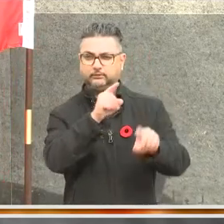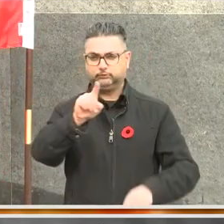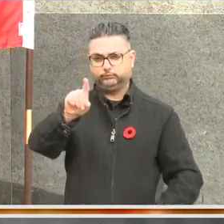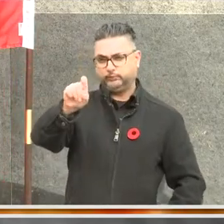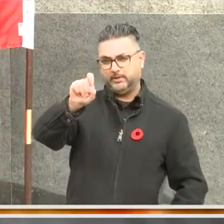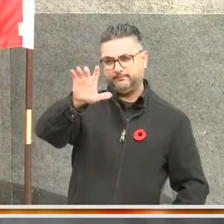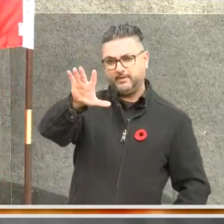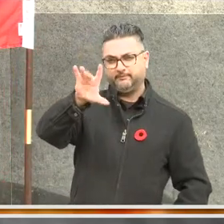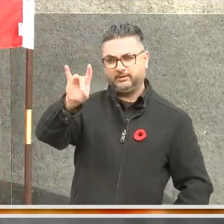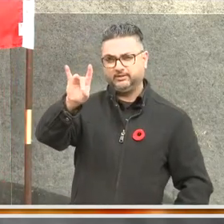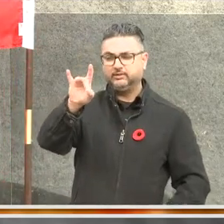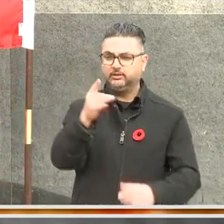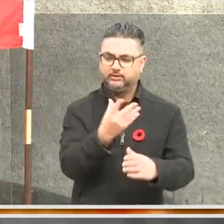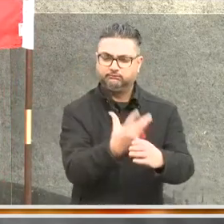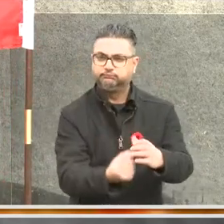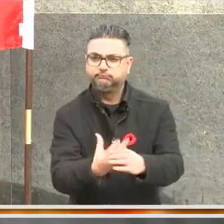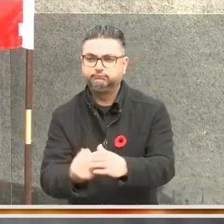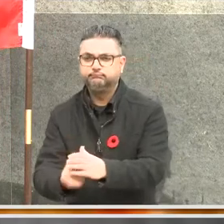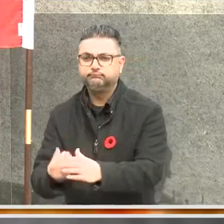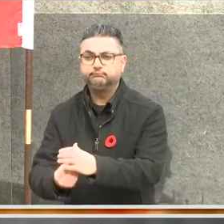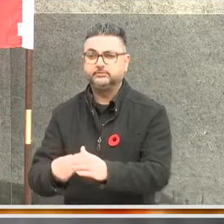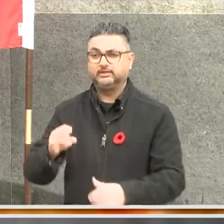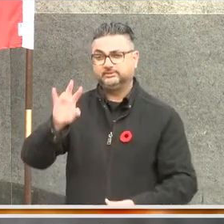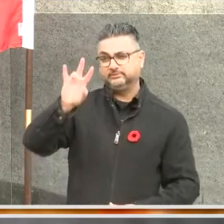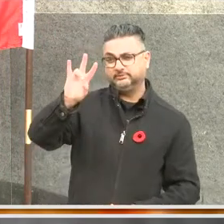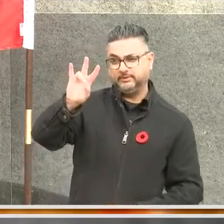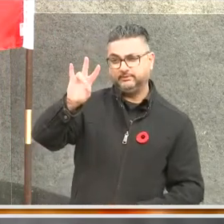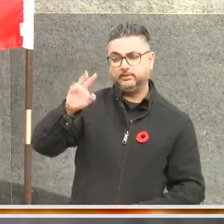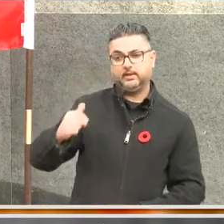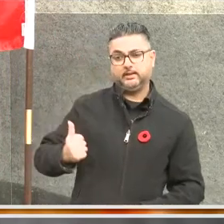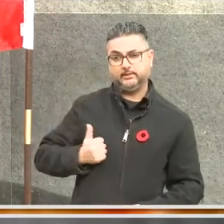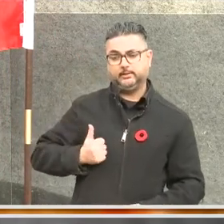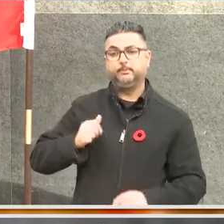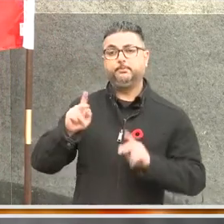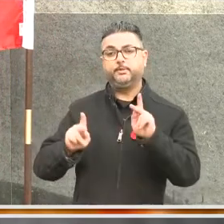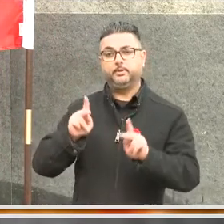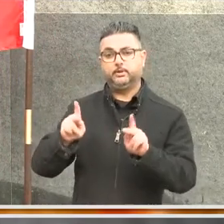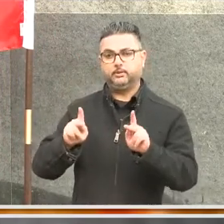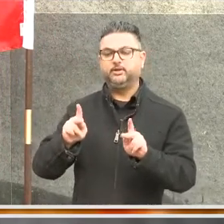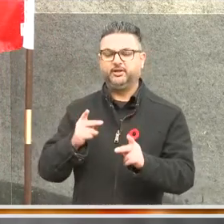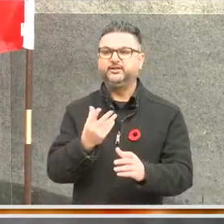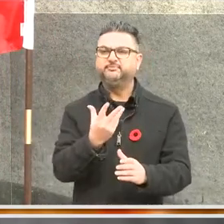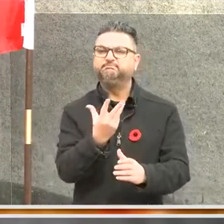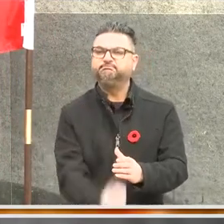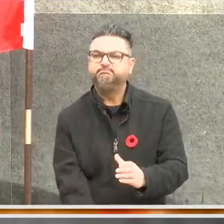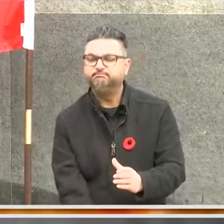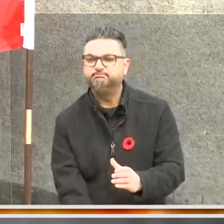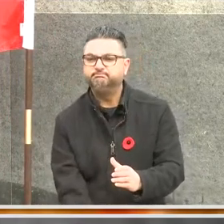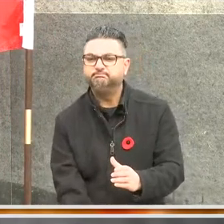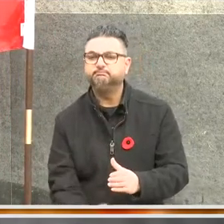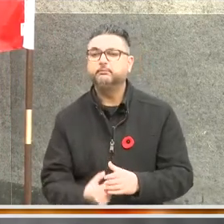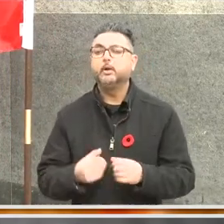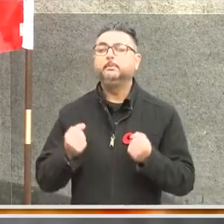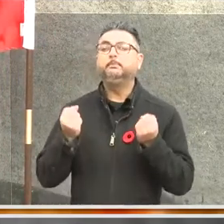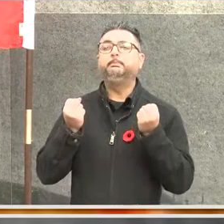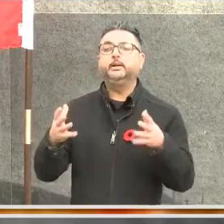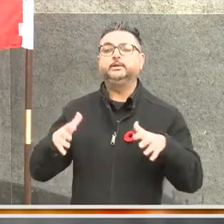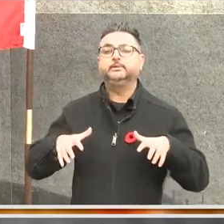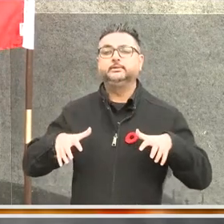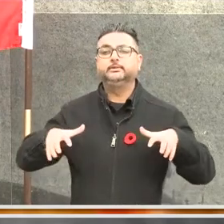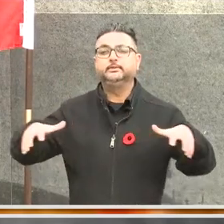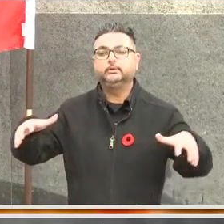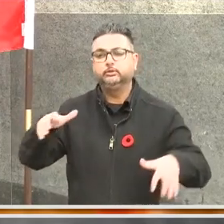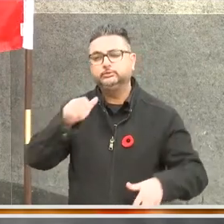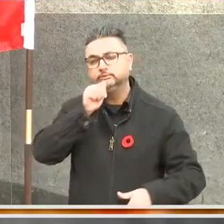civilians. Countless others continue to suffer today in silence. On this Remembrance Day, we also